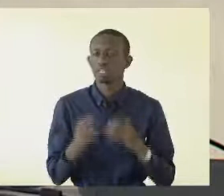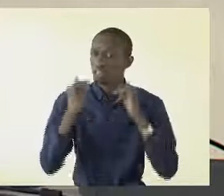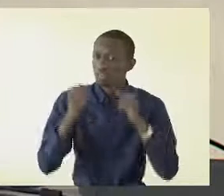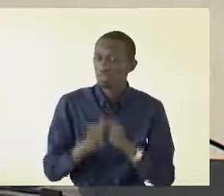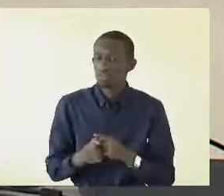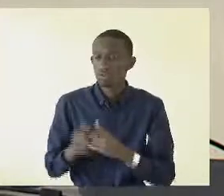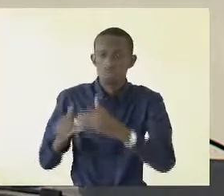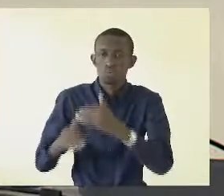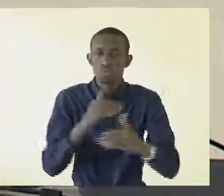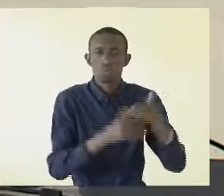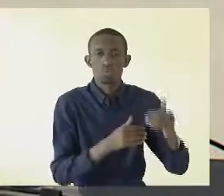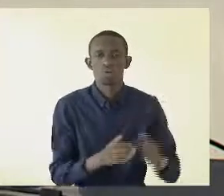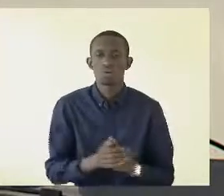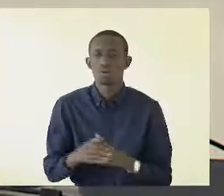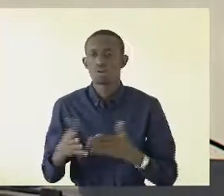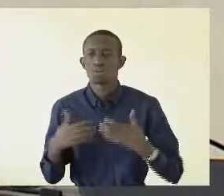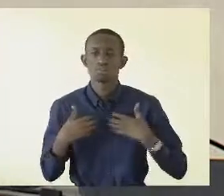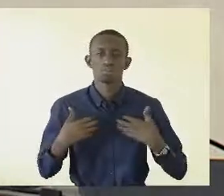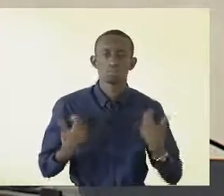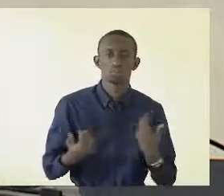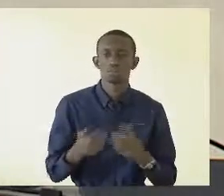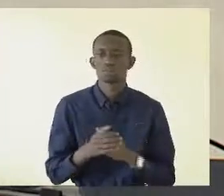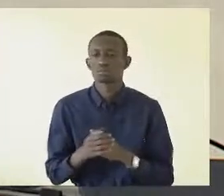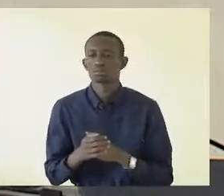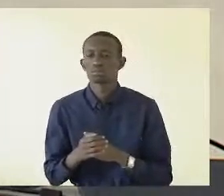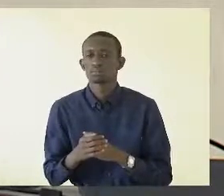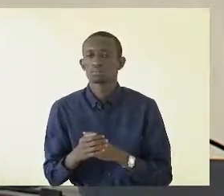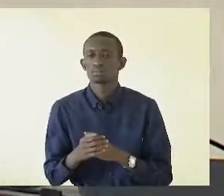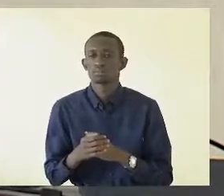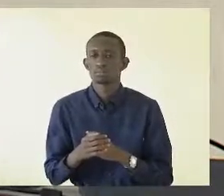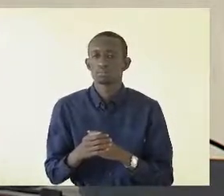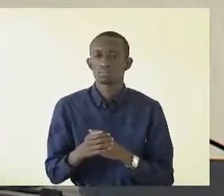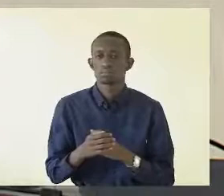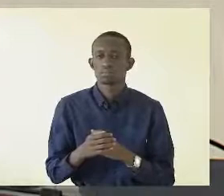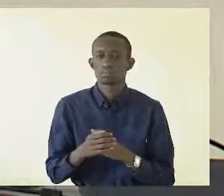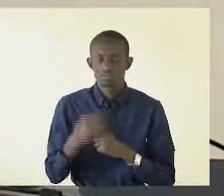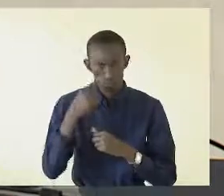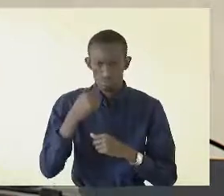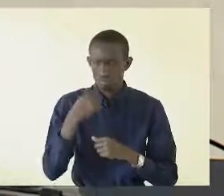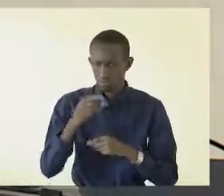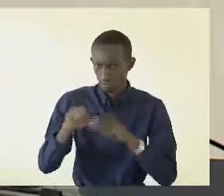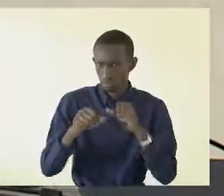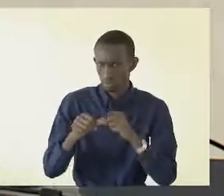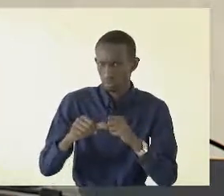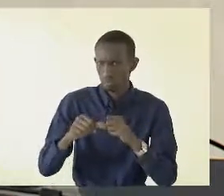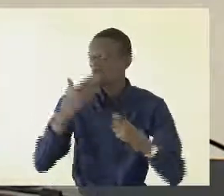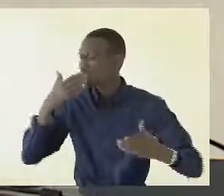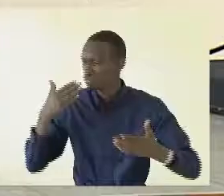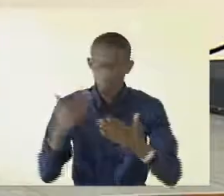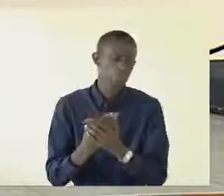animals, we talk about good atmosphere, good nature,